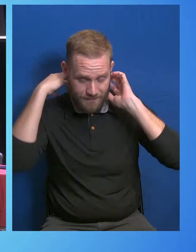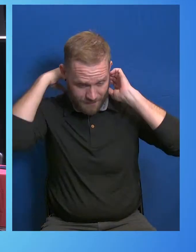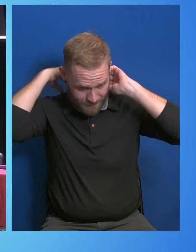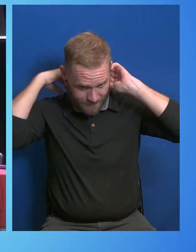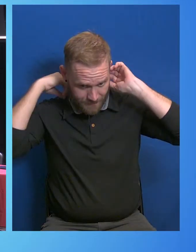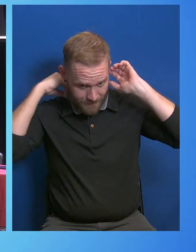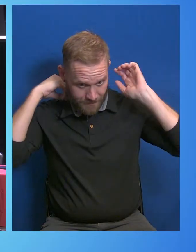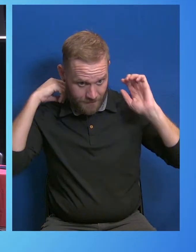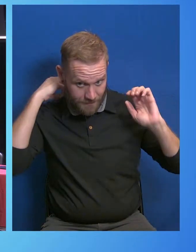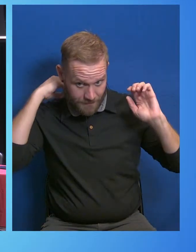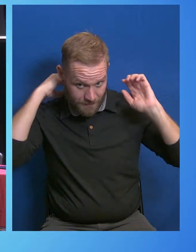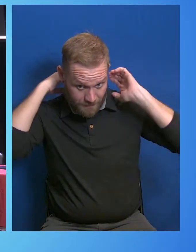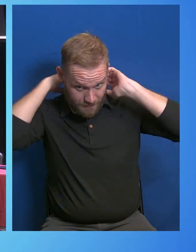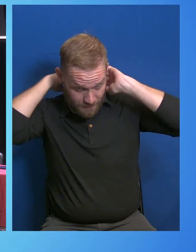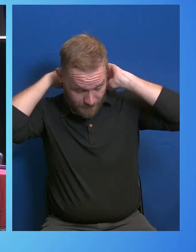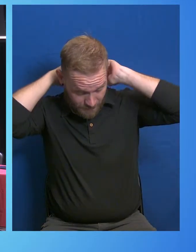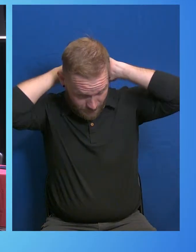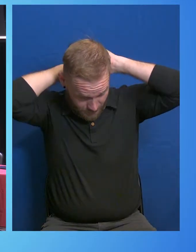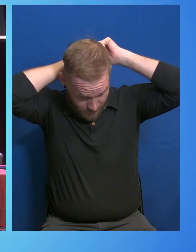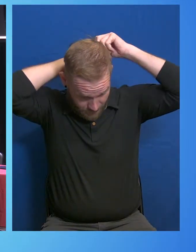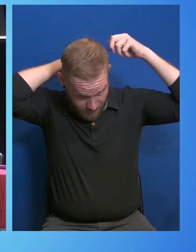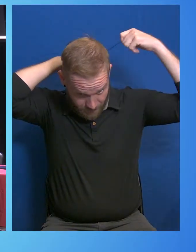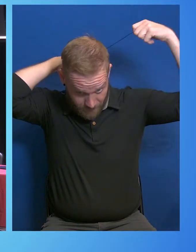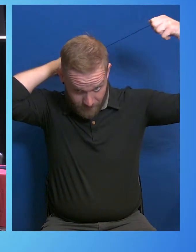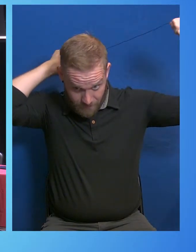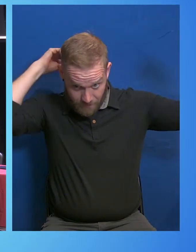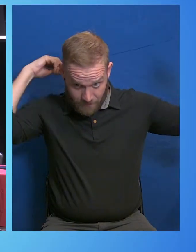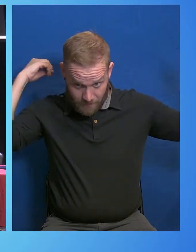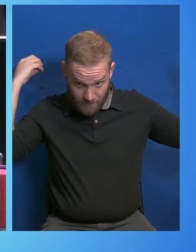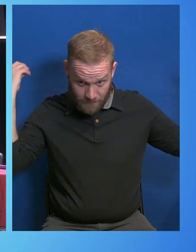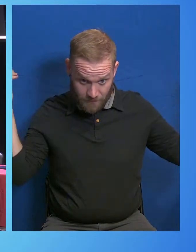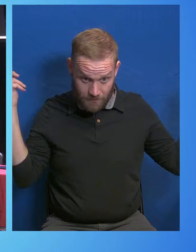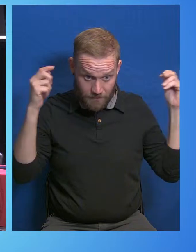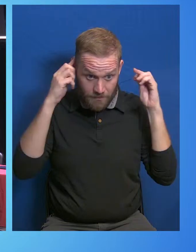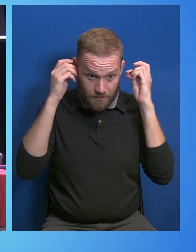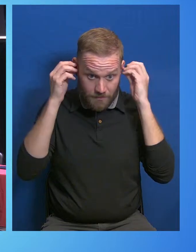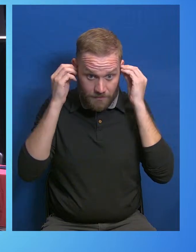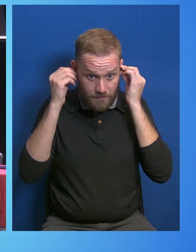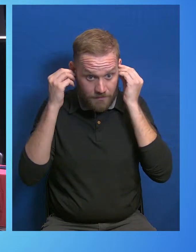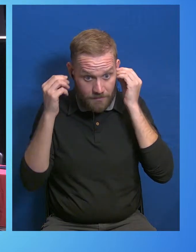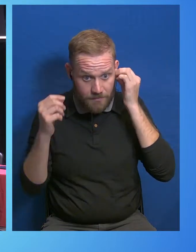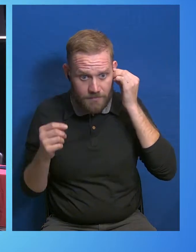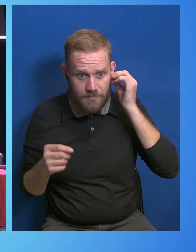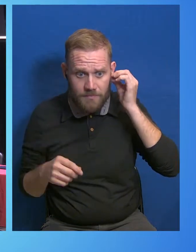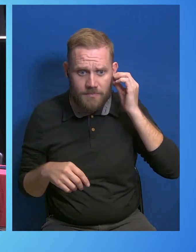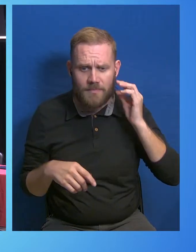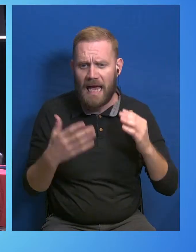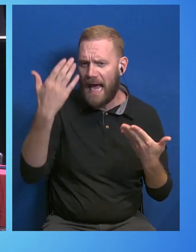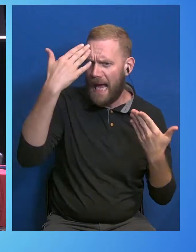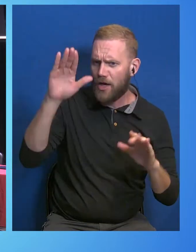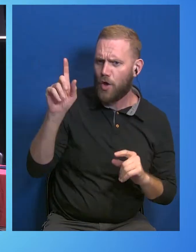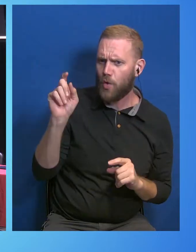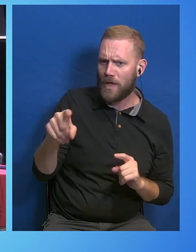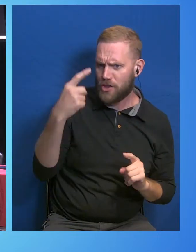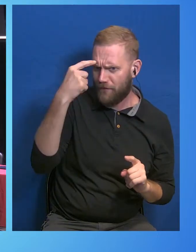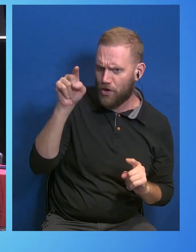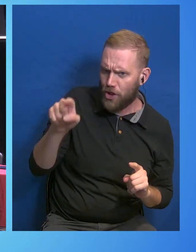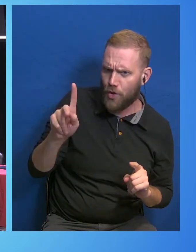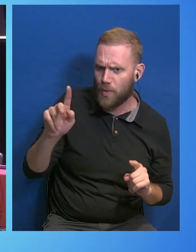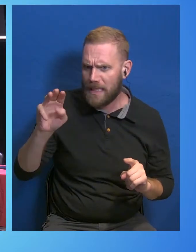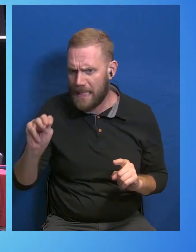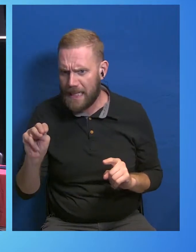Yes. Okay. Thanks, Kim. Thank you. I don't know if this is a question for you, Kim, or maybe for Shanna or for